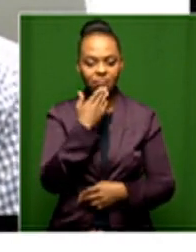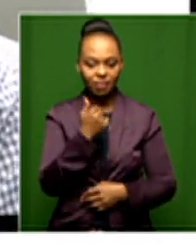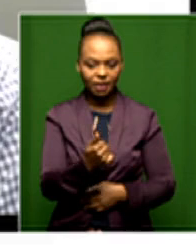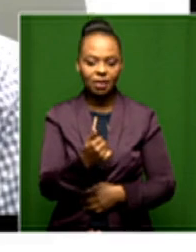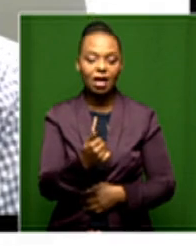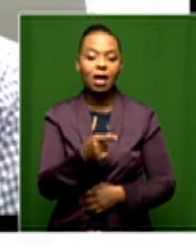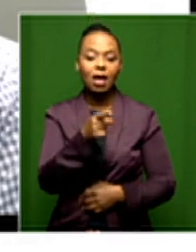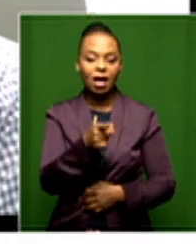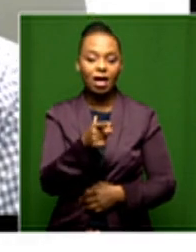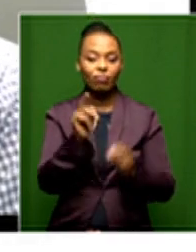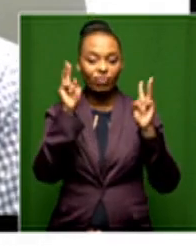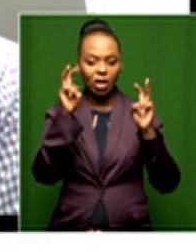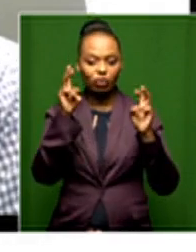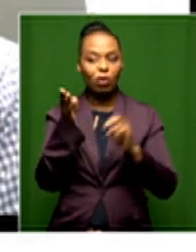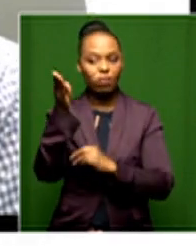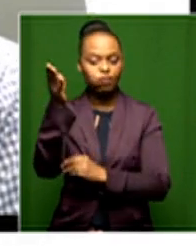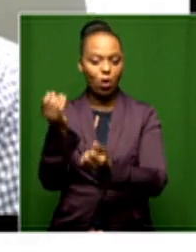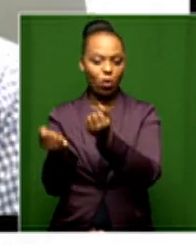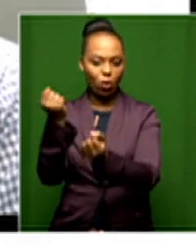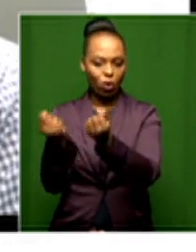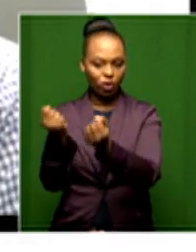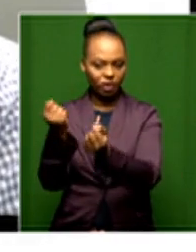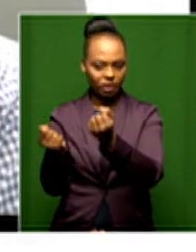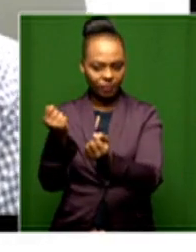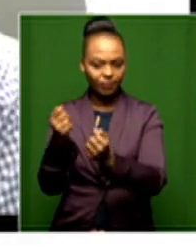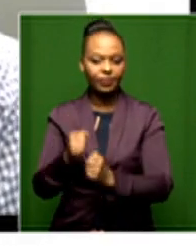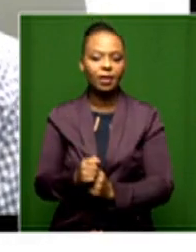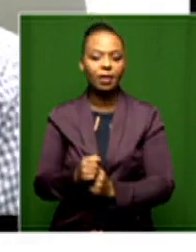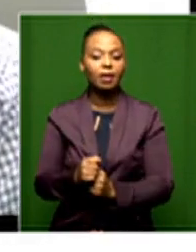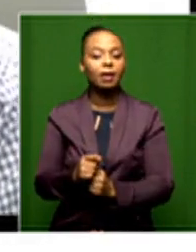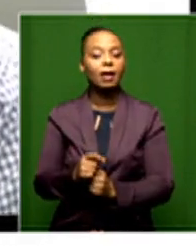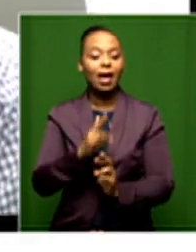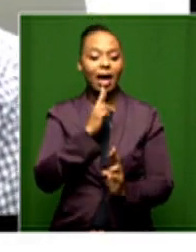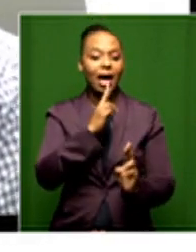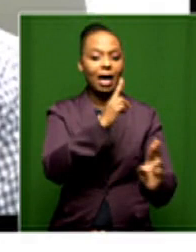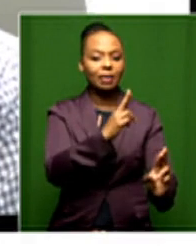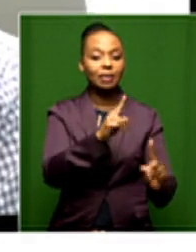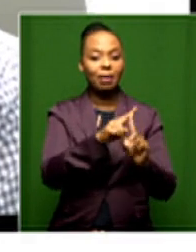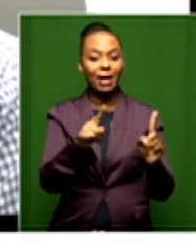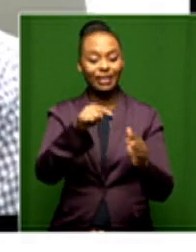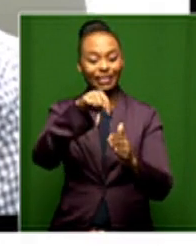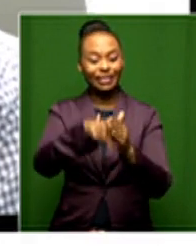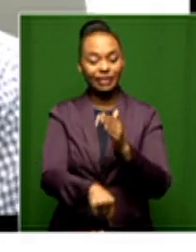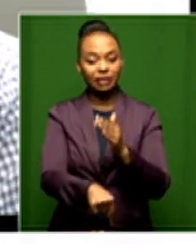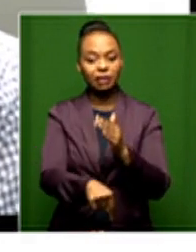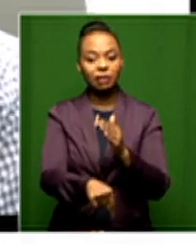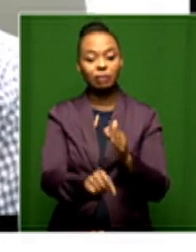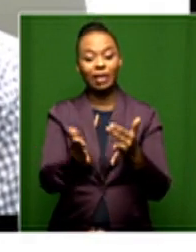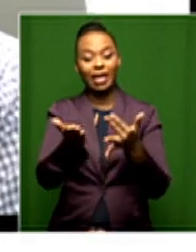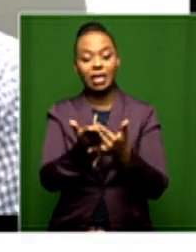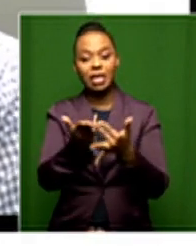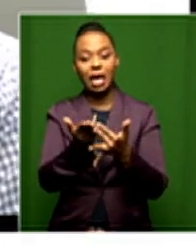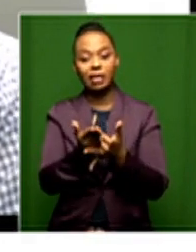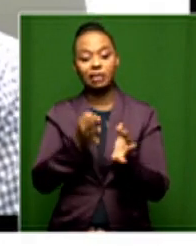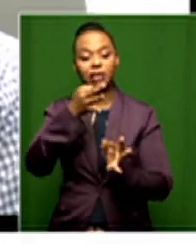court. So I will give you answers. However, we cannot go into the merits of the case as we are